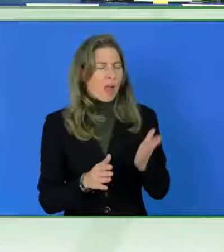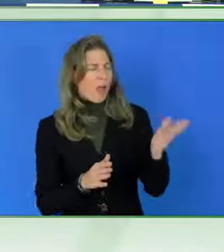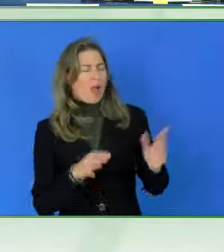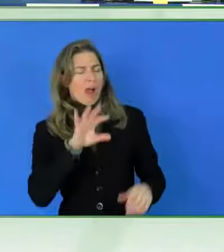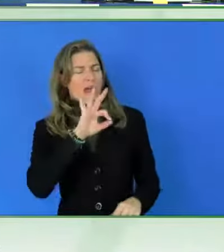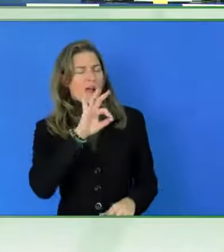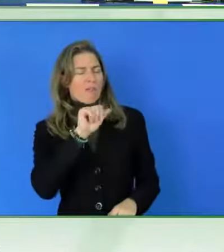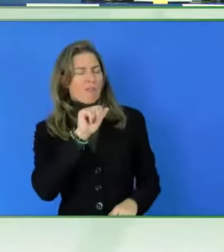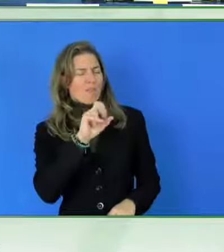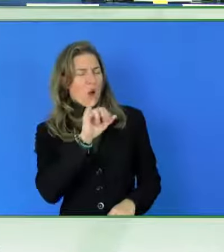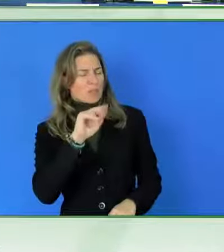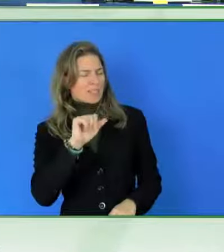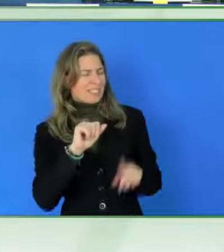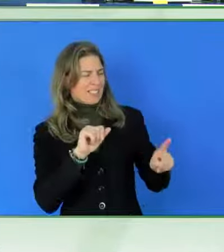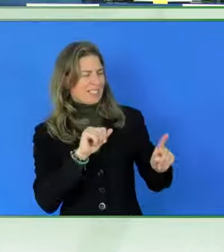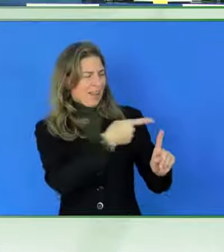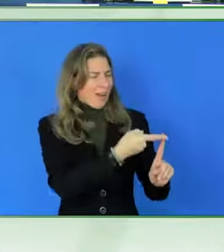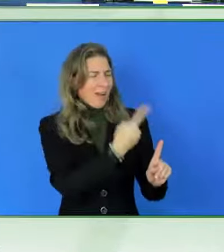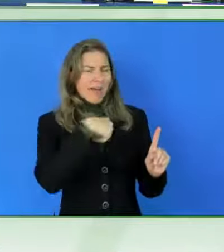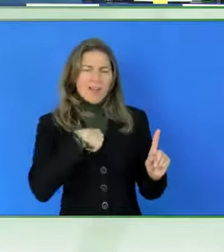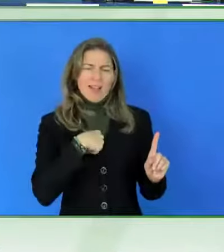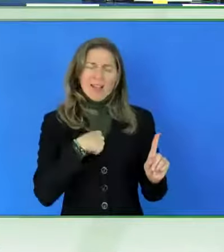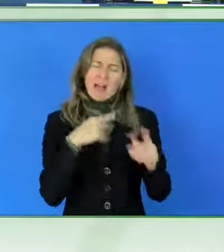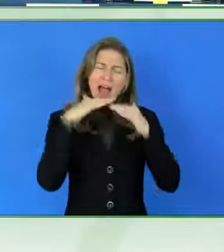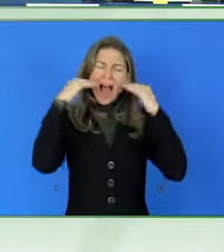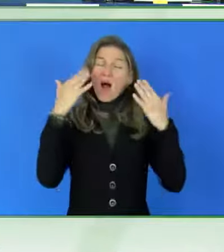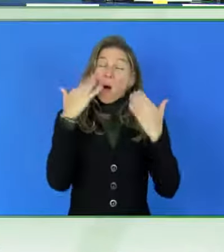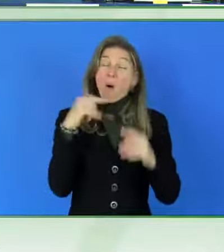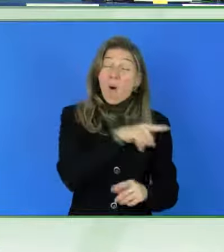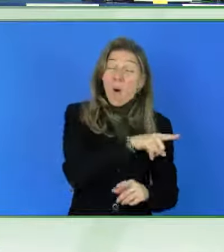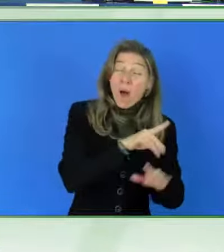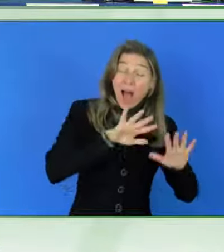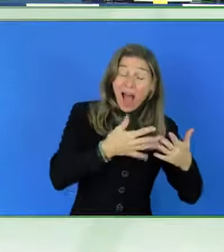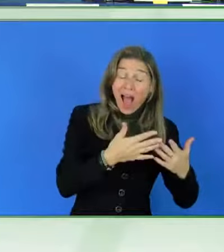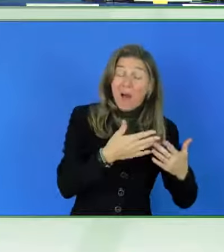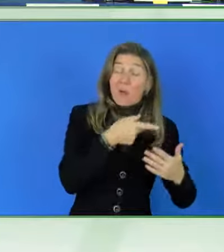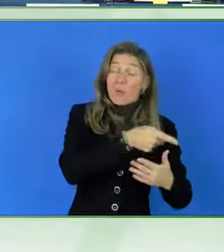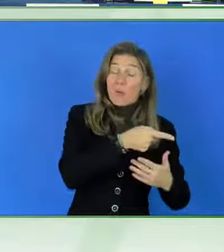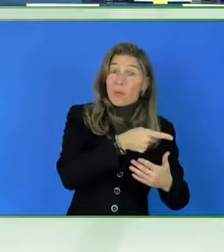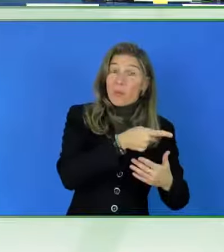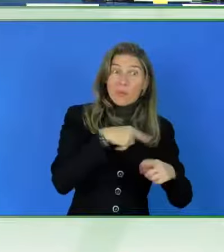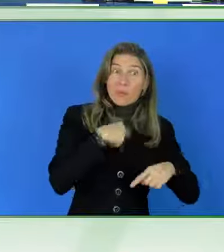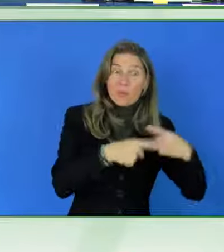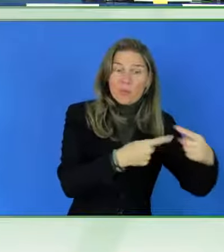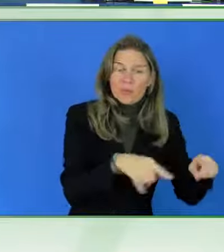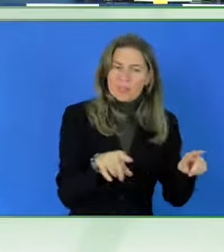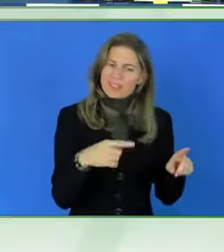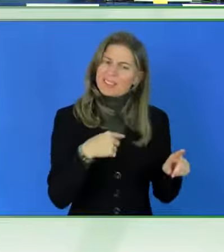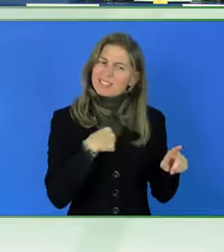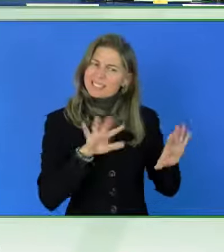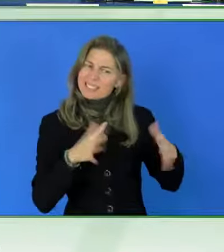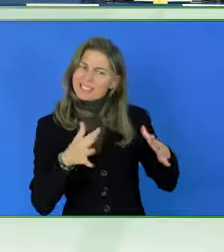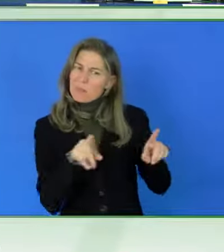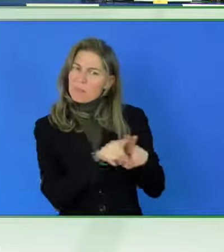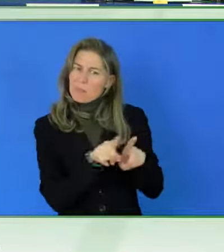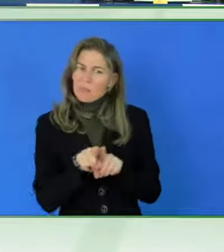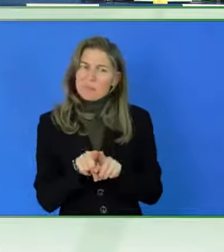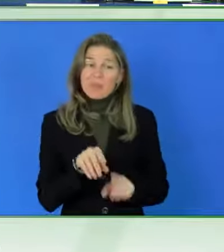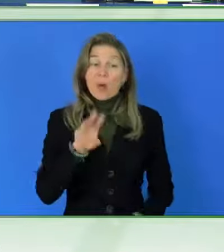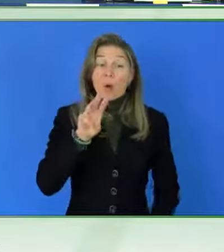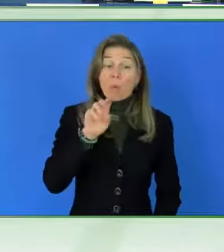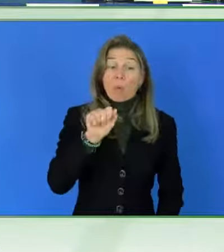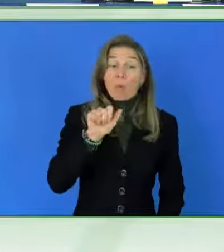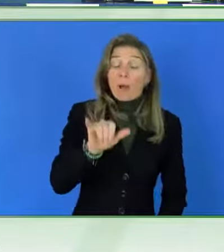ways. The Waymap, to repeat what Holger said, the Waymap app is a navigation app that